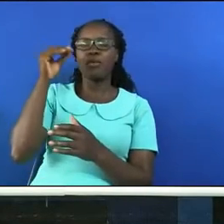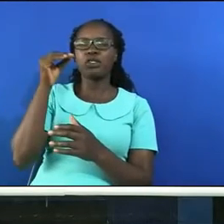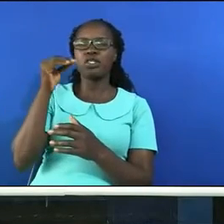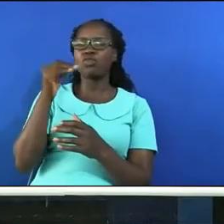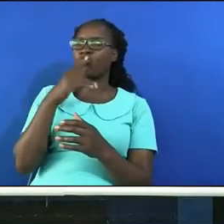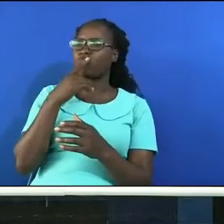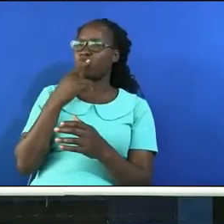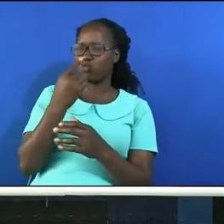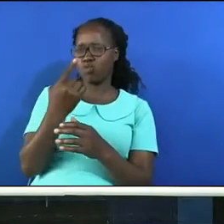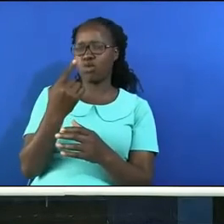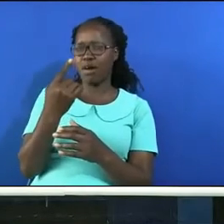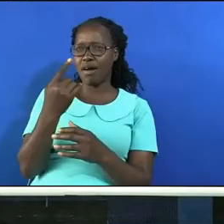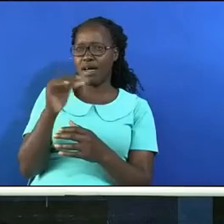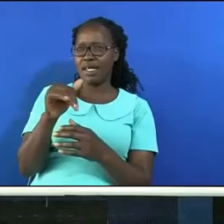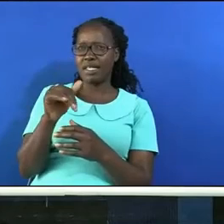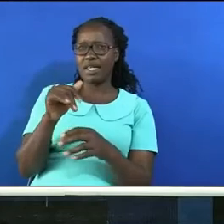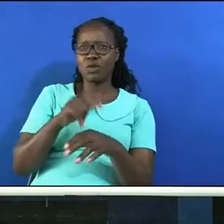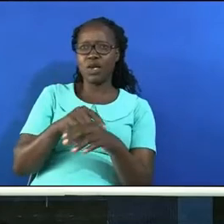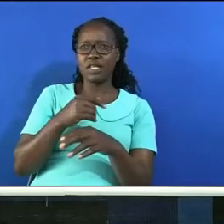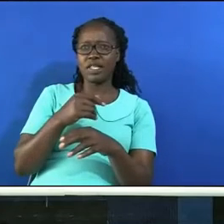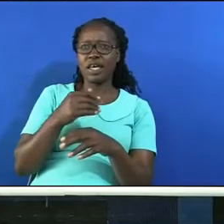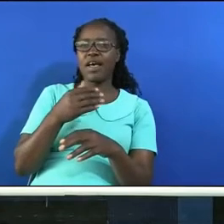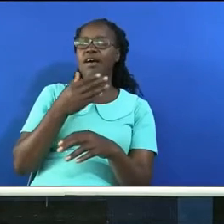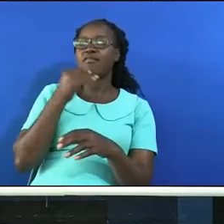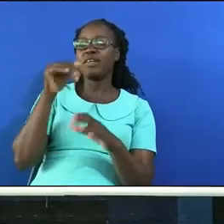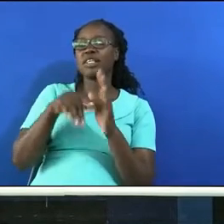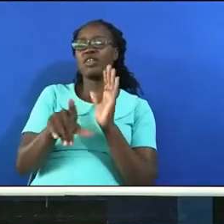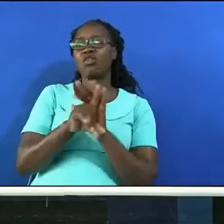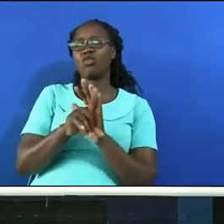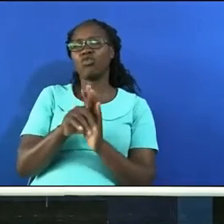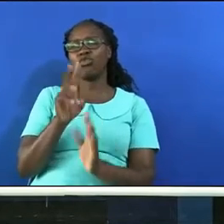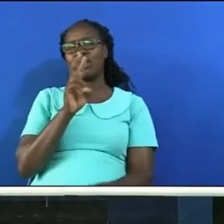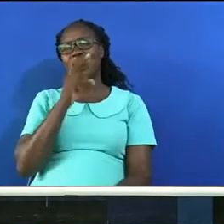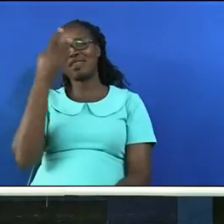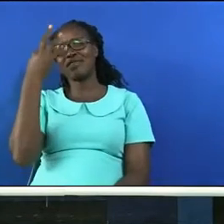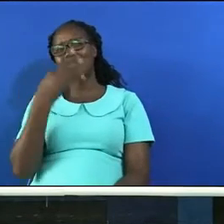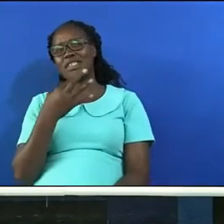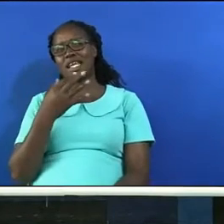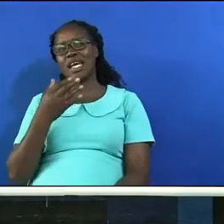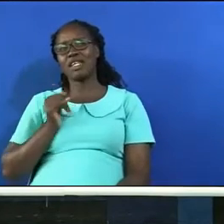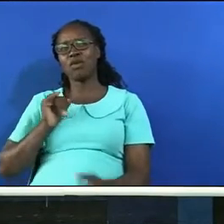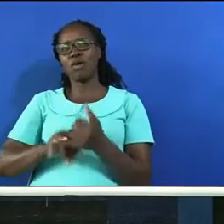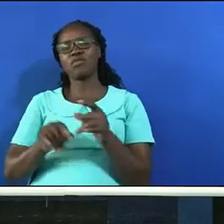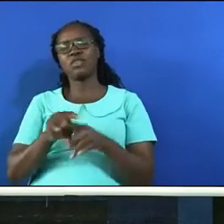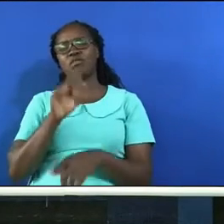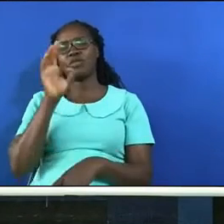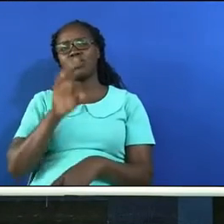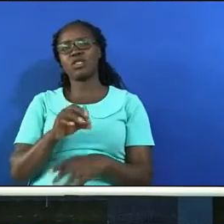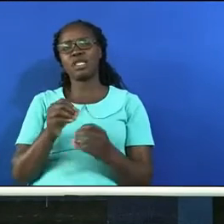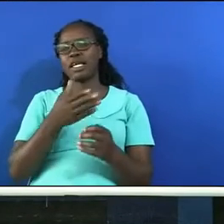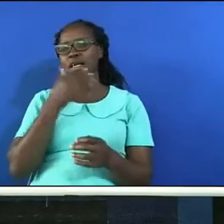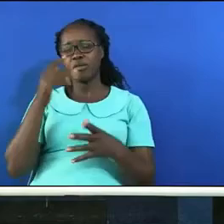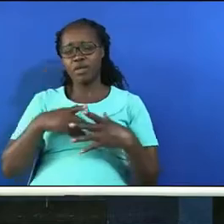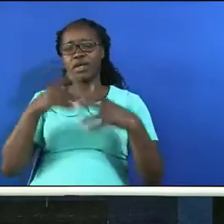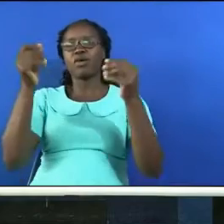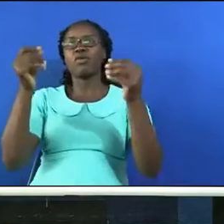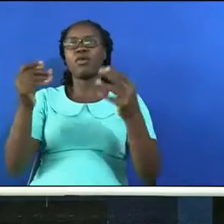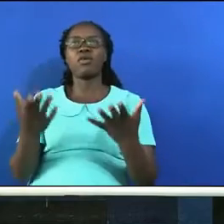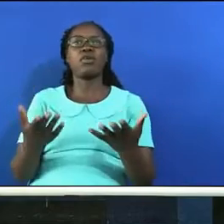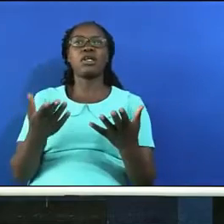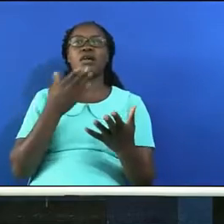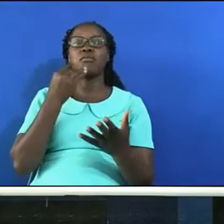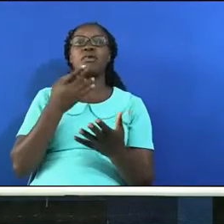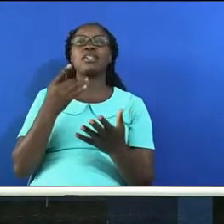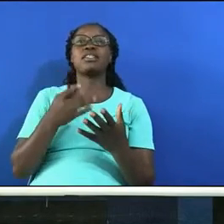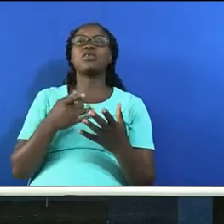so convinced that I think when the father-in-law looked at his face and his wife looked at his face, they said, we better go or else this